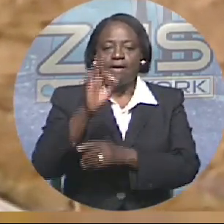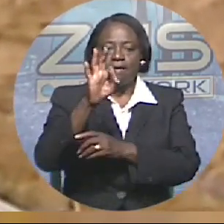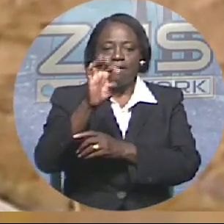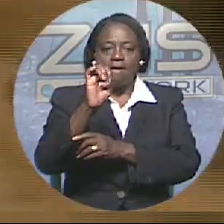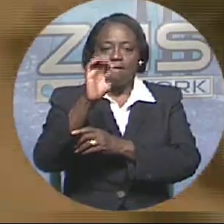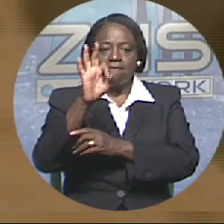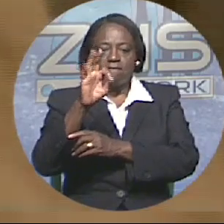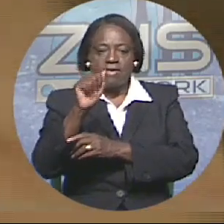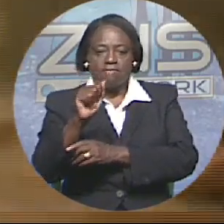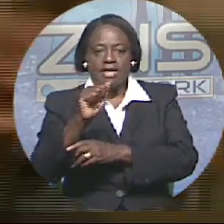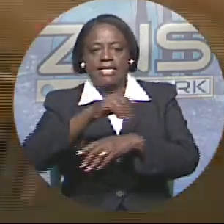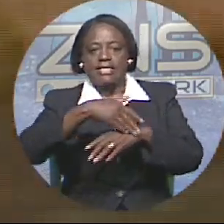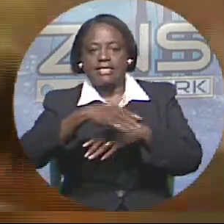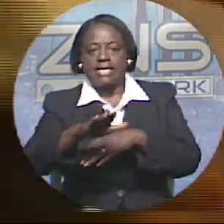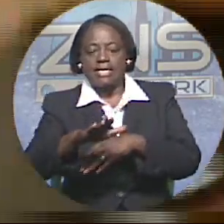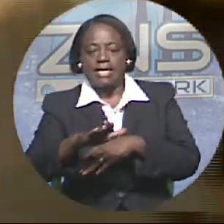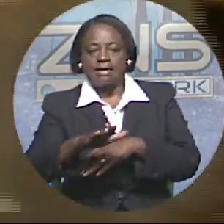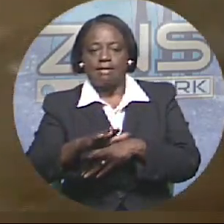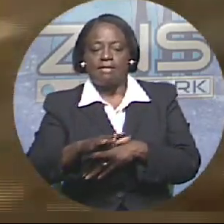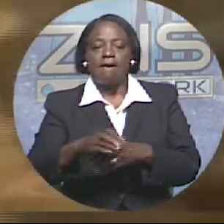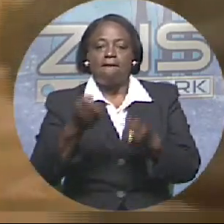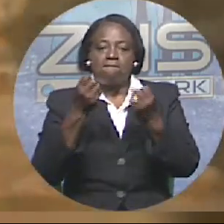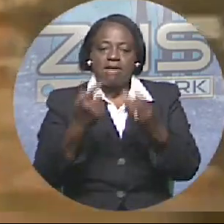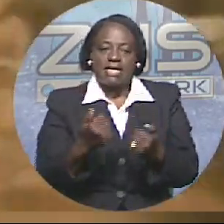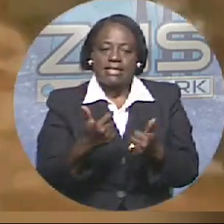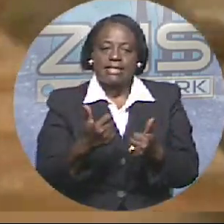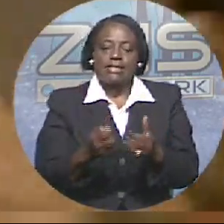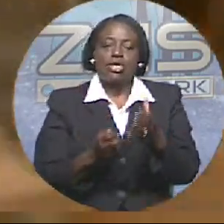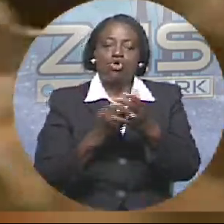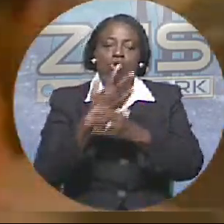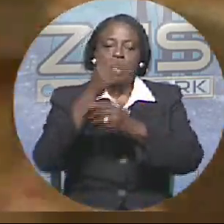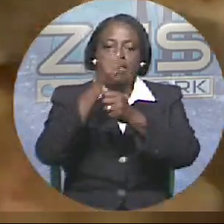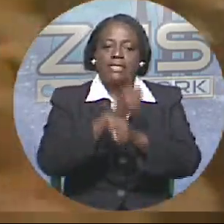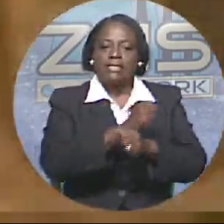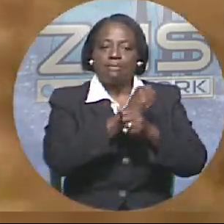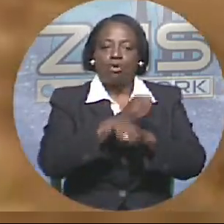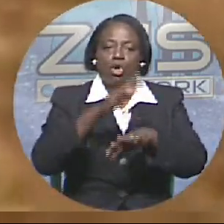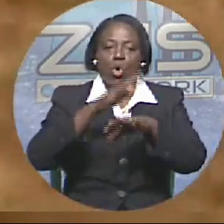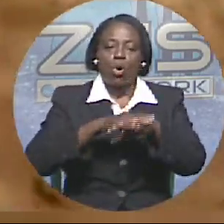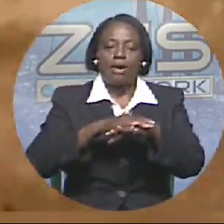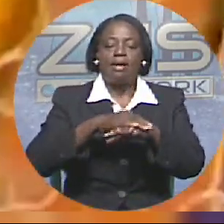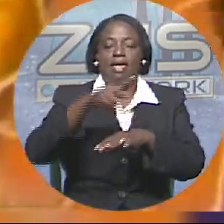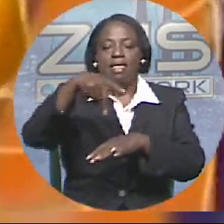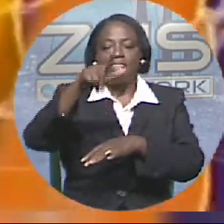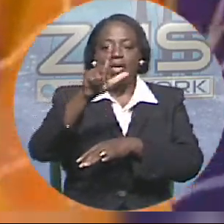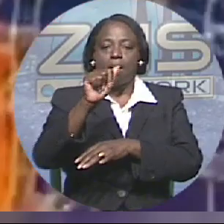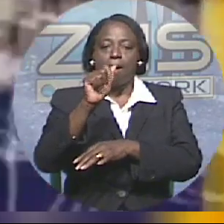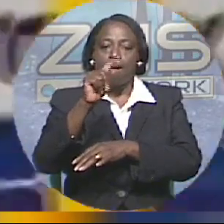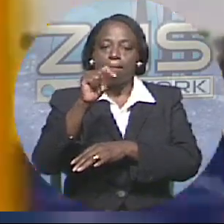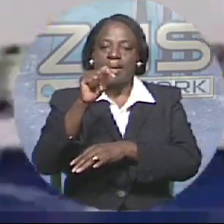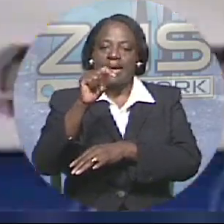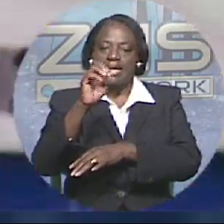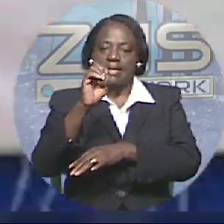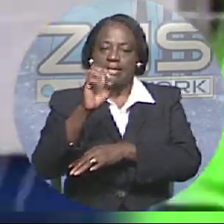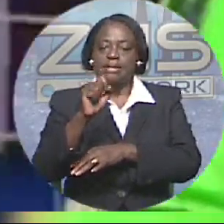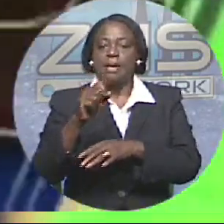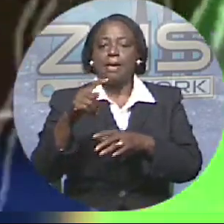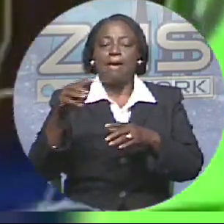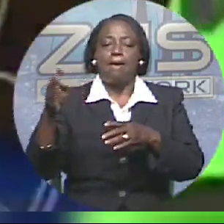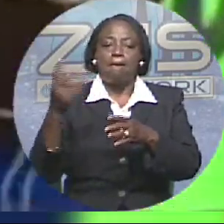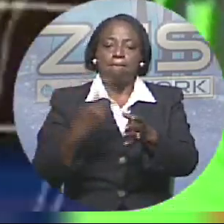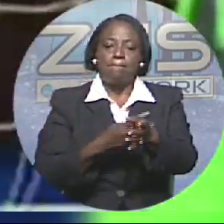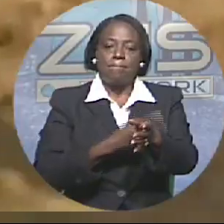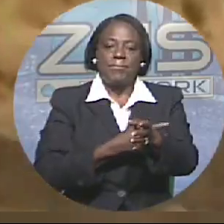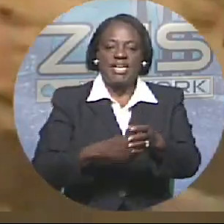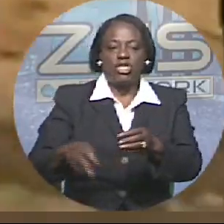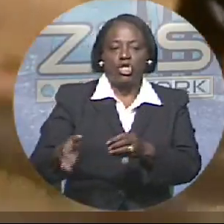fastest growing sport on the planet. And the Bahamas is now getting ready to host the world at beach soccer.